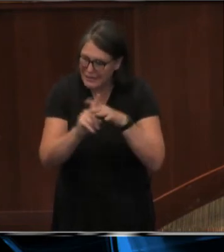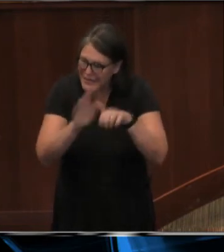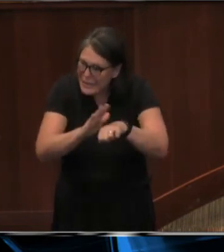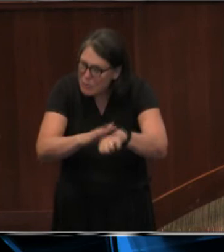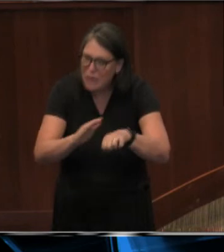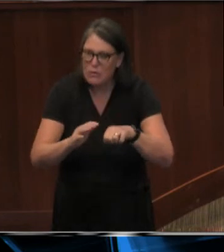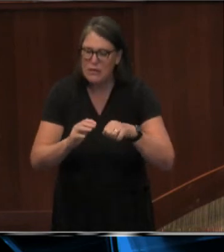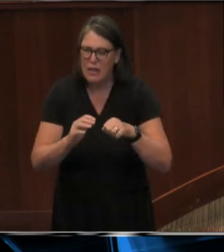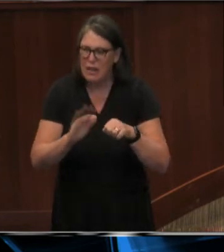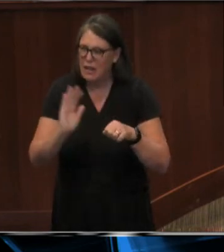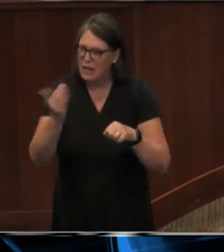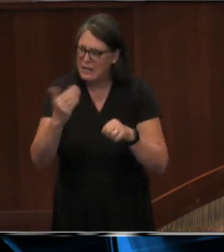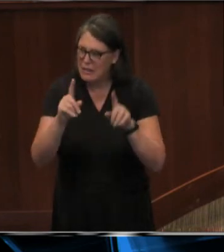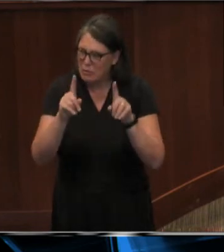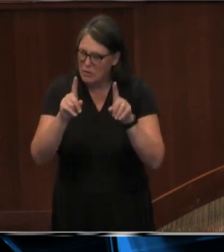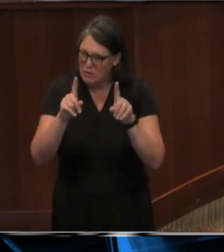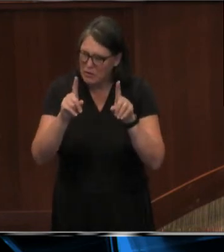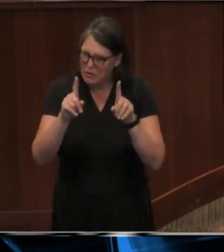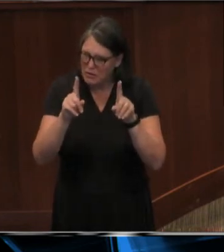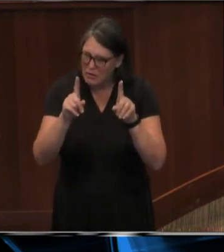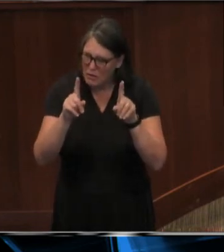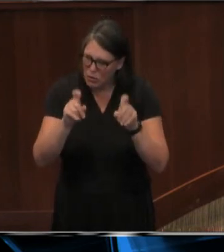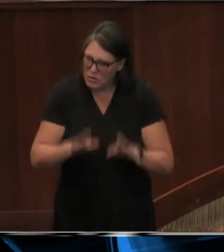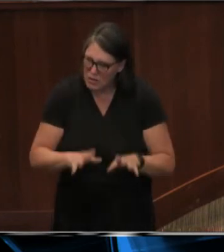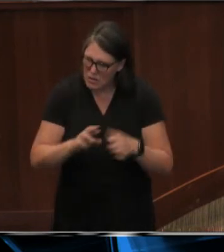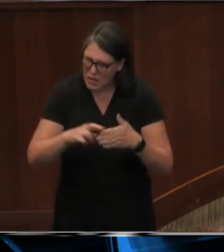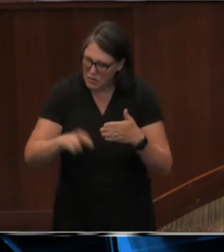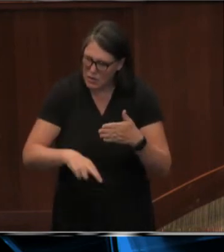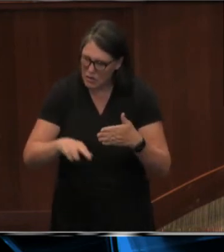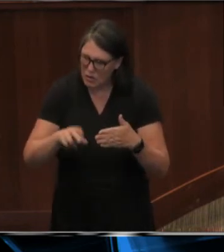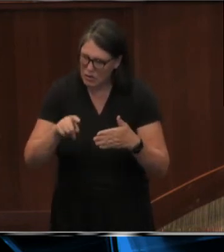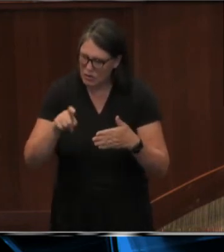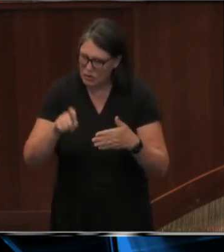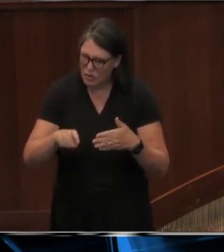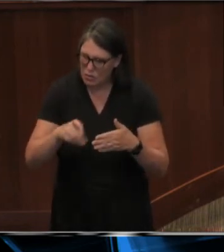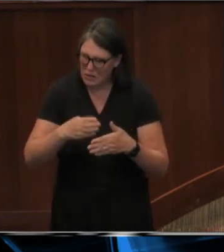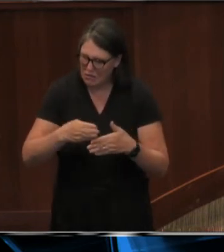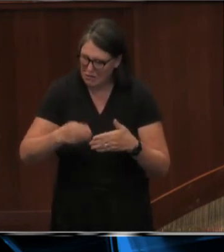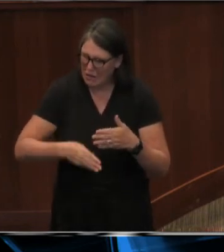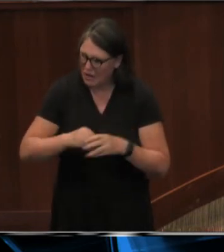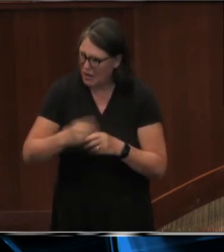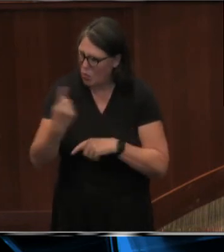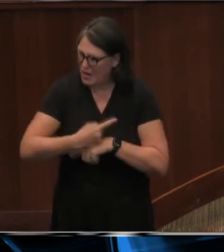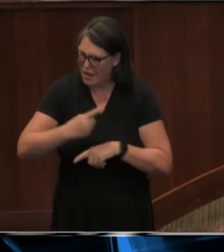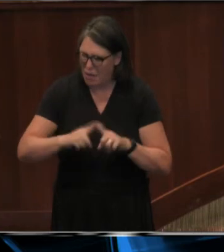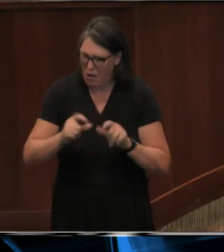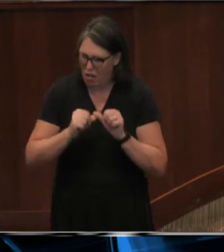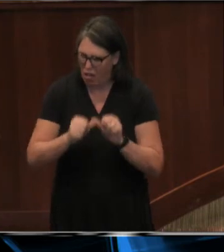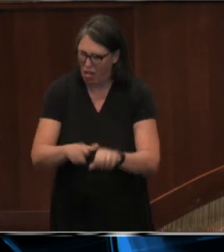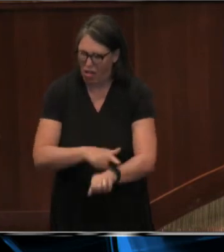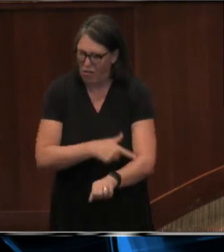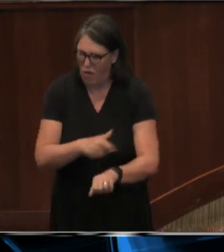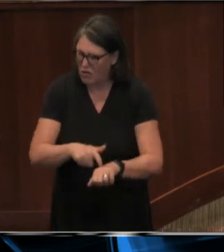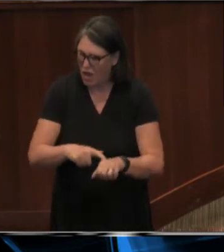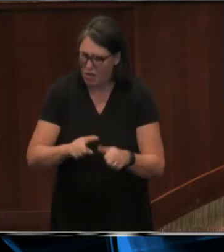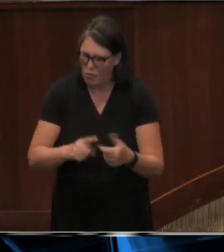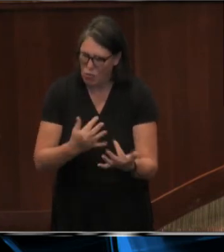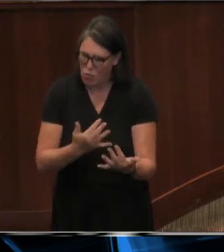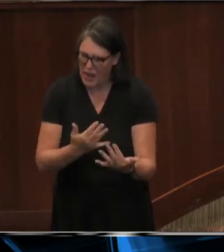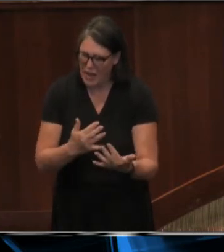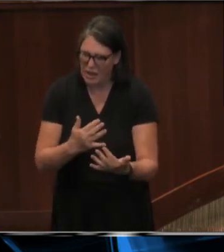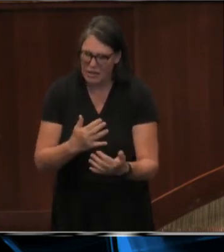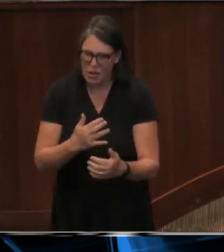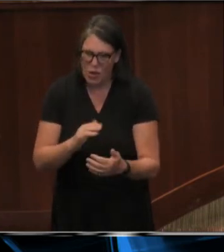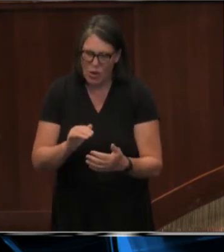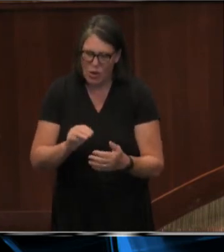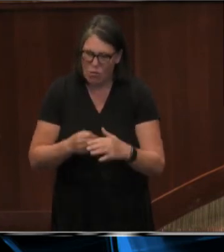those test results ought to be able to be done in a day, and given some kind of a priority based on the fact that hospital beds are critical